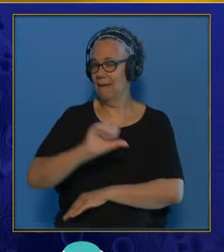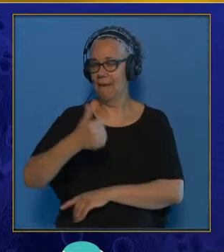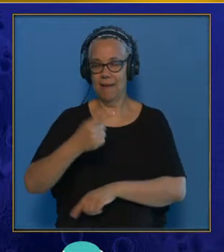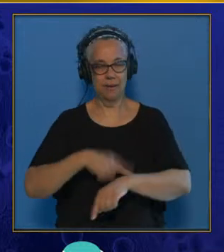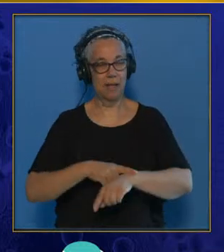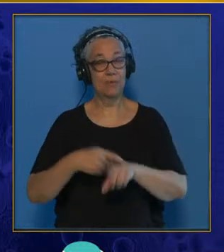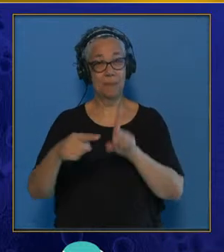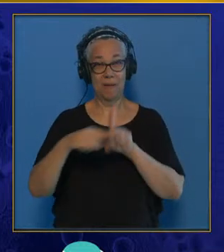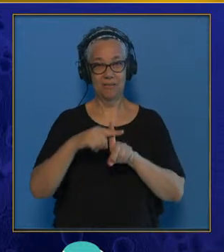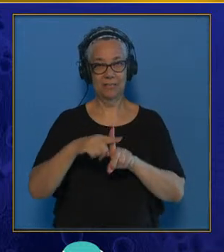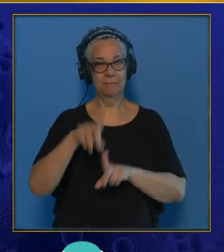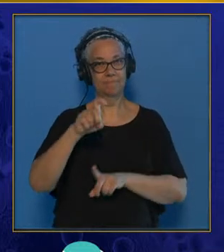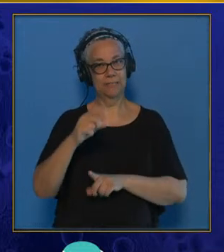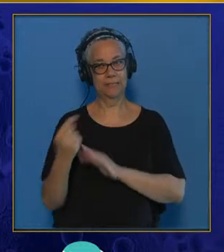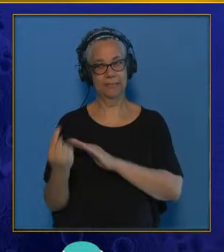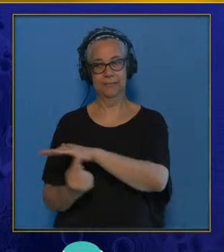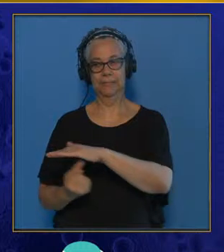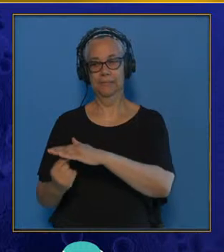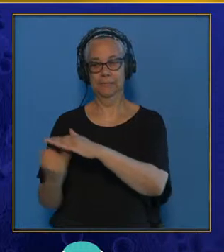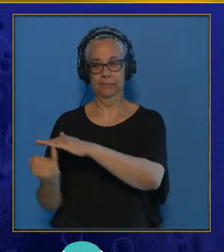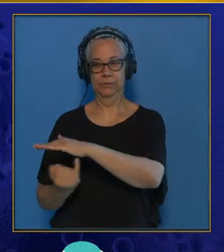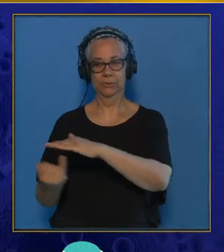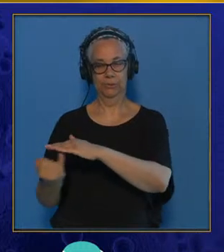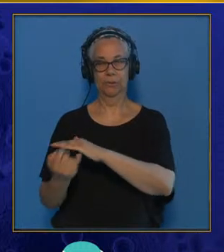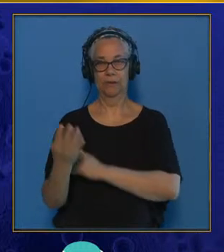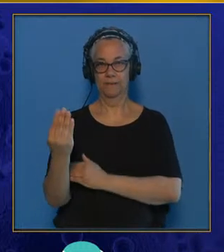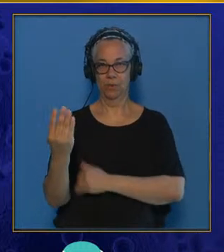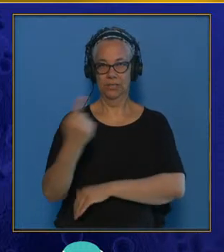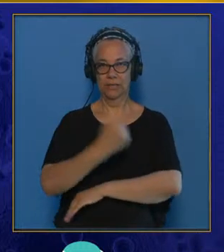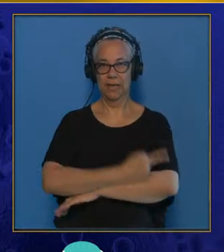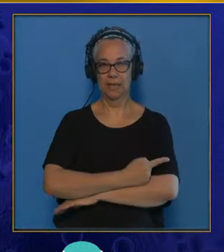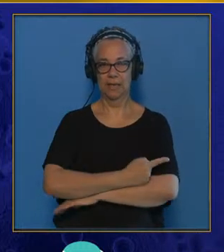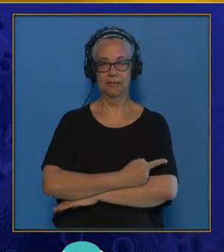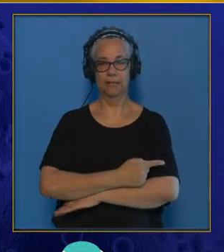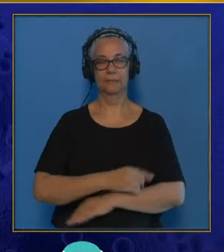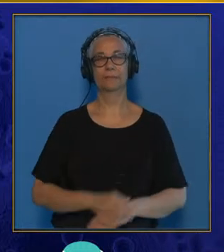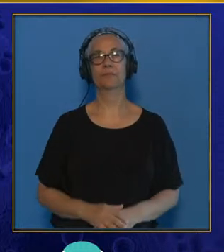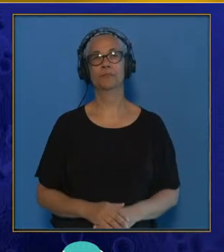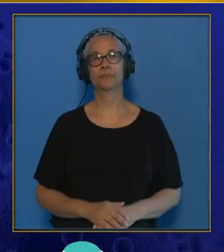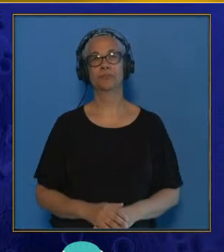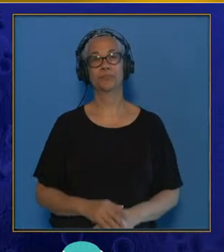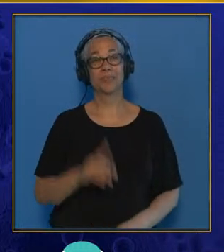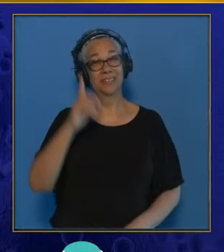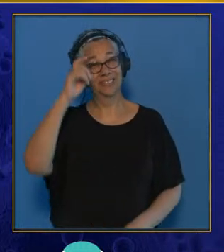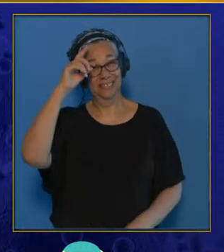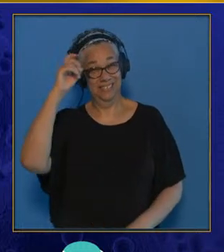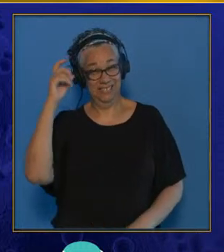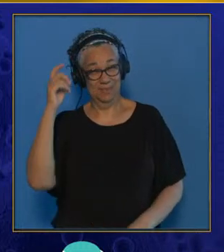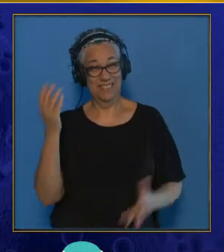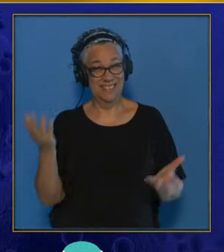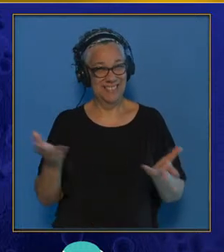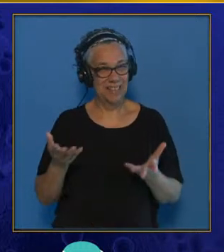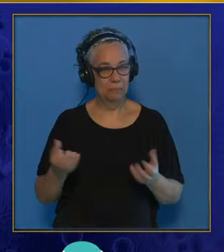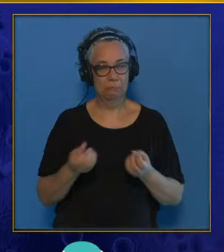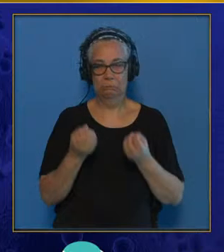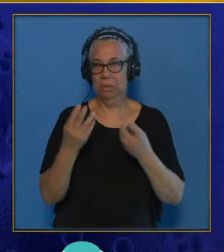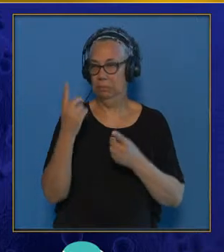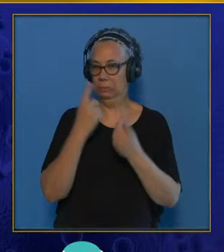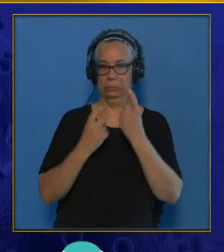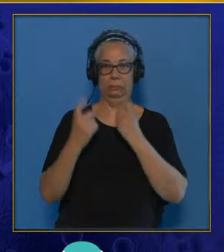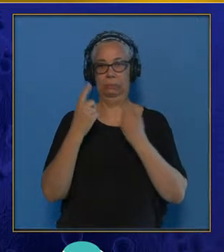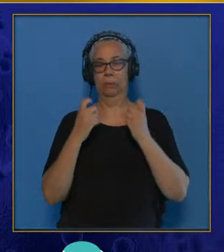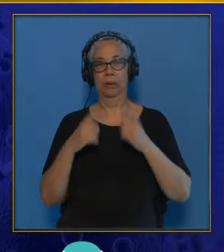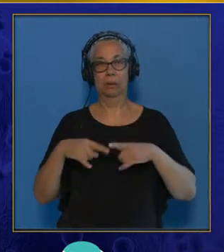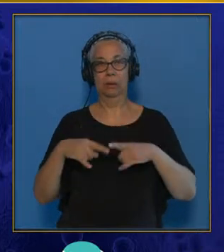must isolate for 14 days. Finally, with the summer in full swing, there has been a lot of questions about camping, and